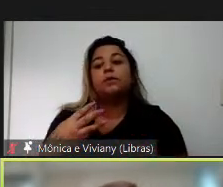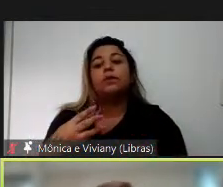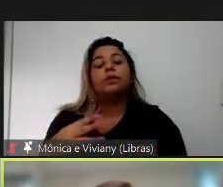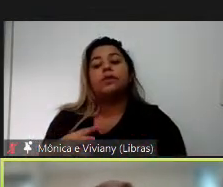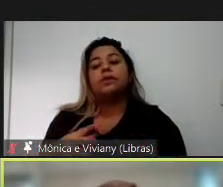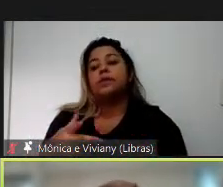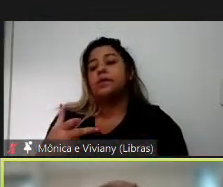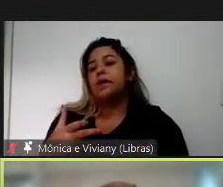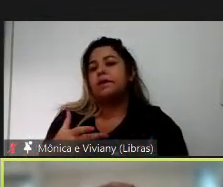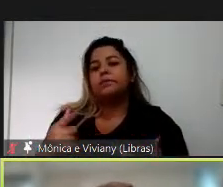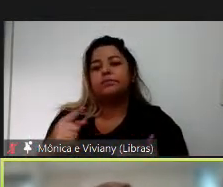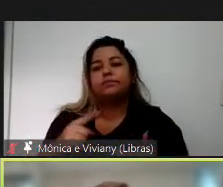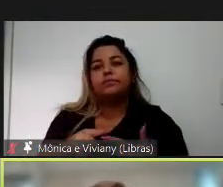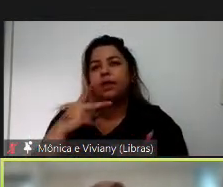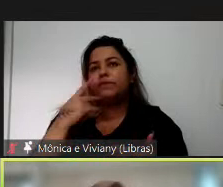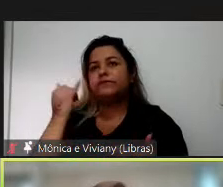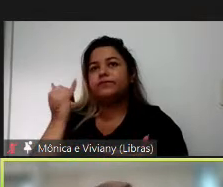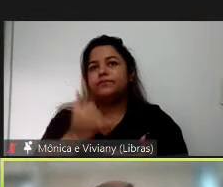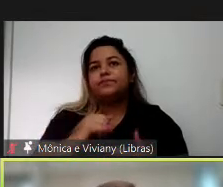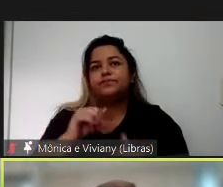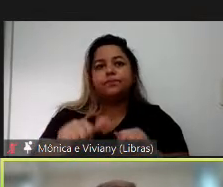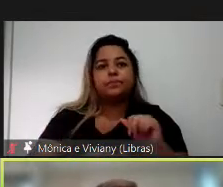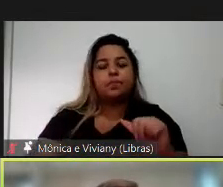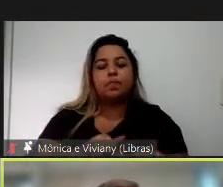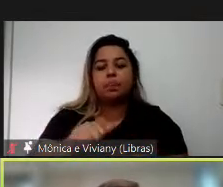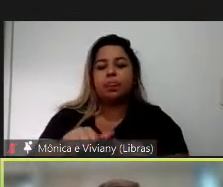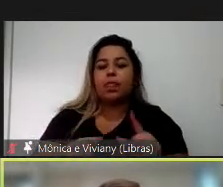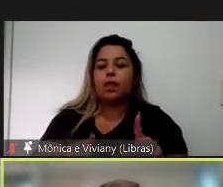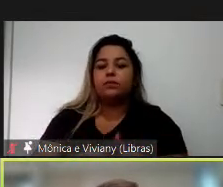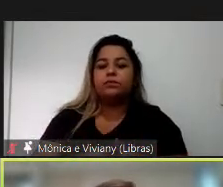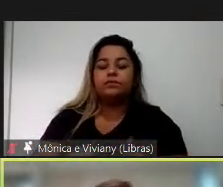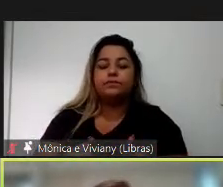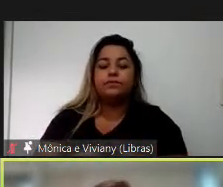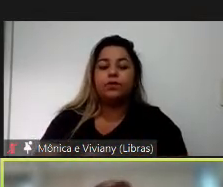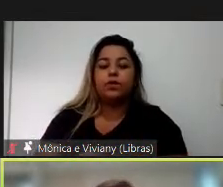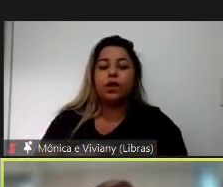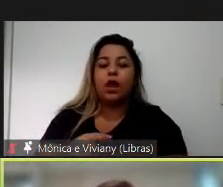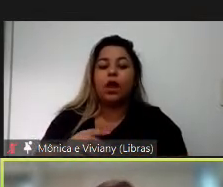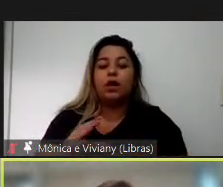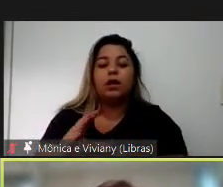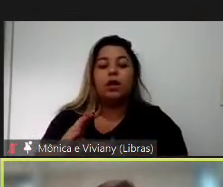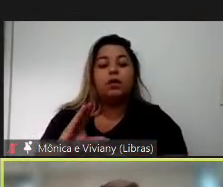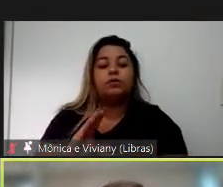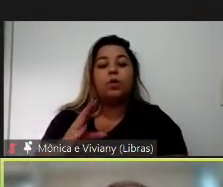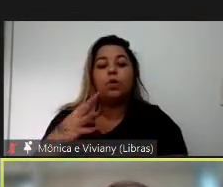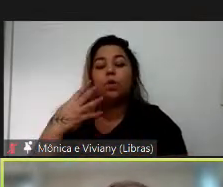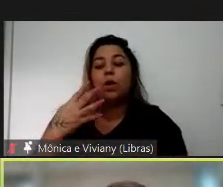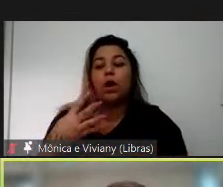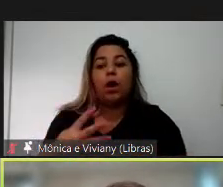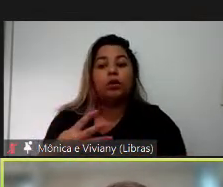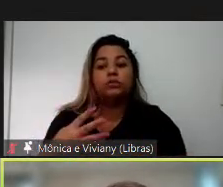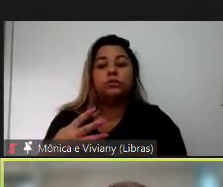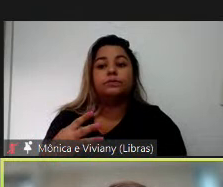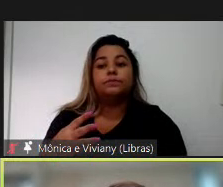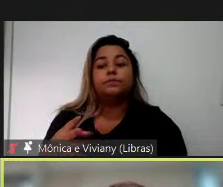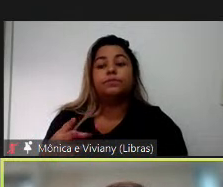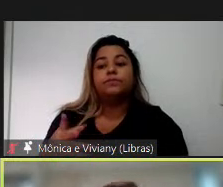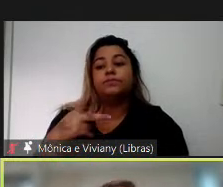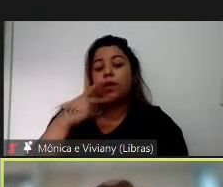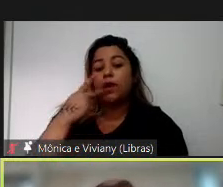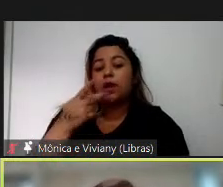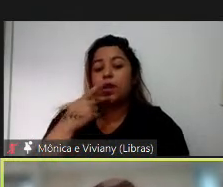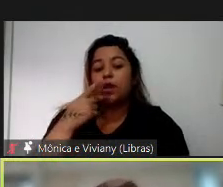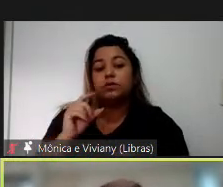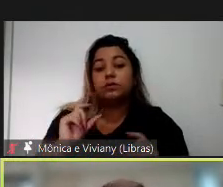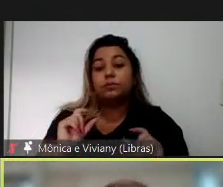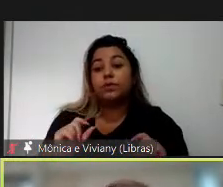about the structure, the tutorial acting, the monitoring. The other chapter, we have the